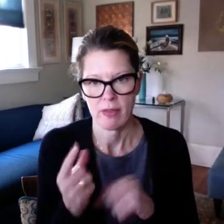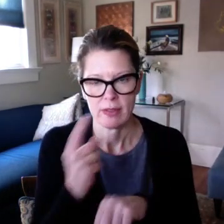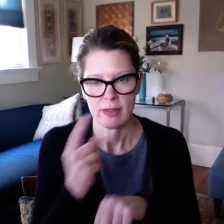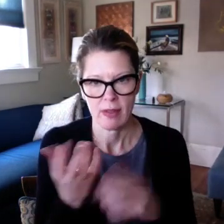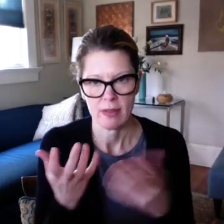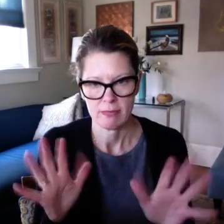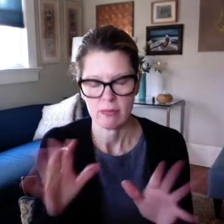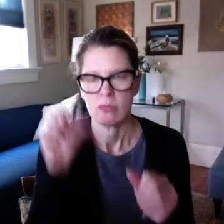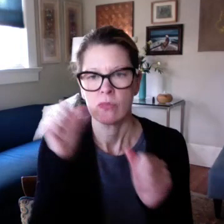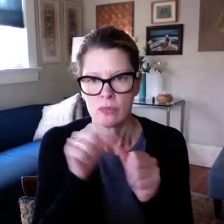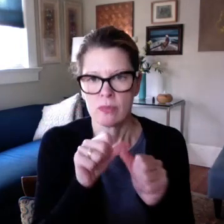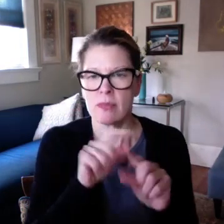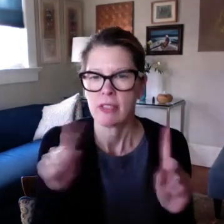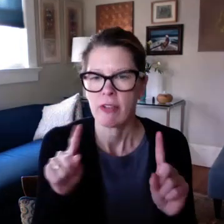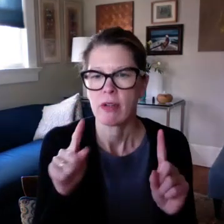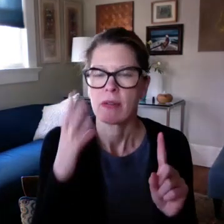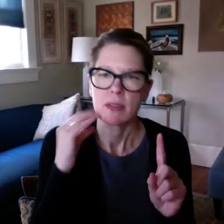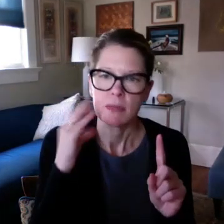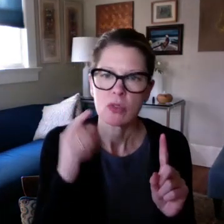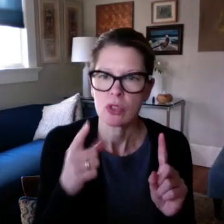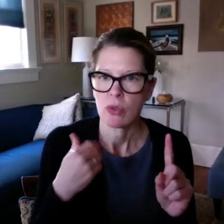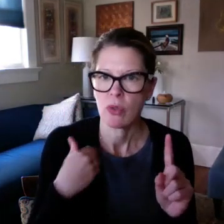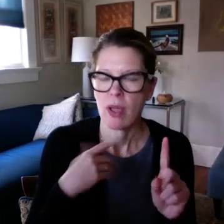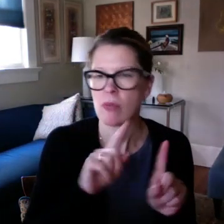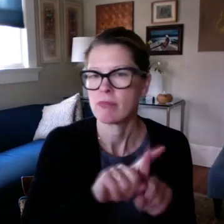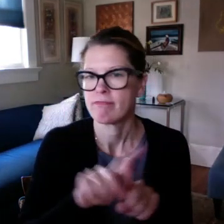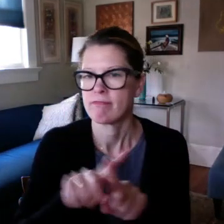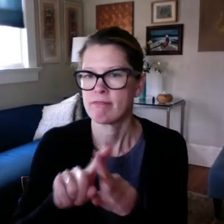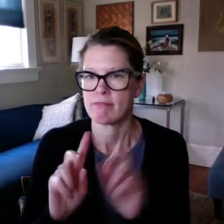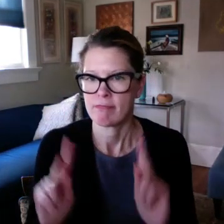the encounters you had with other people.